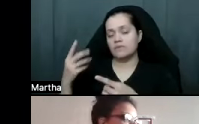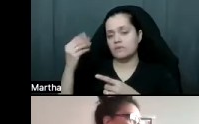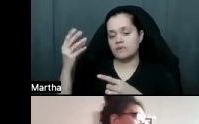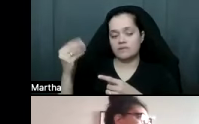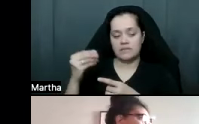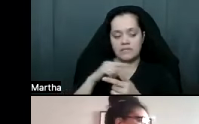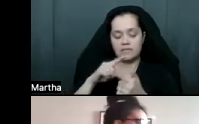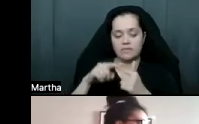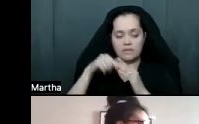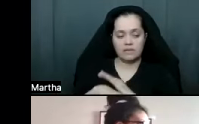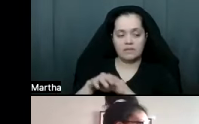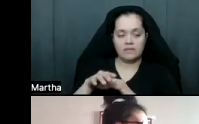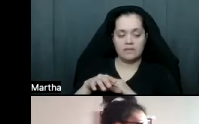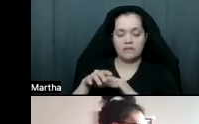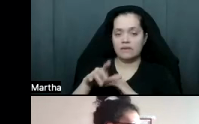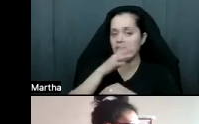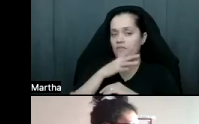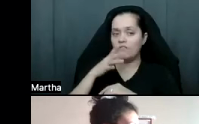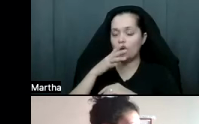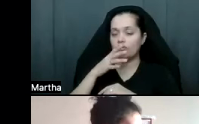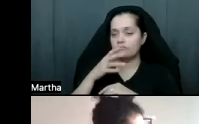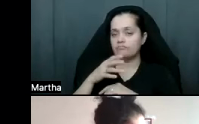we get into farmland, agriculture.